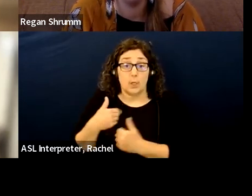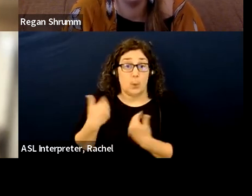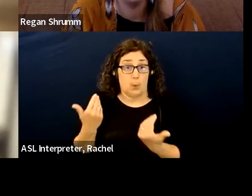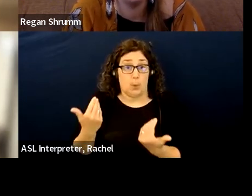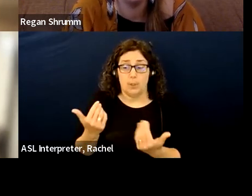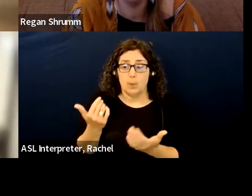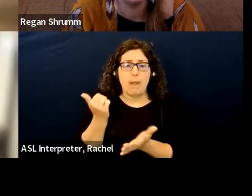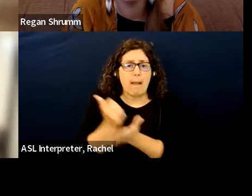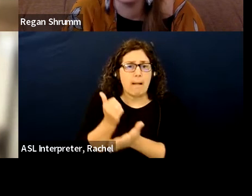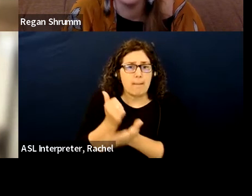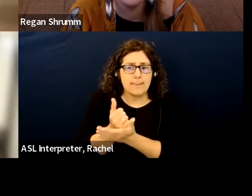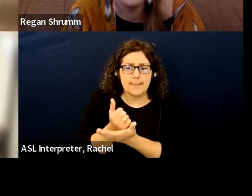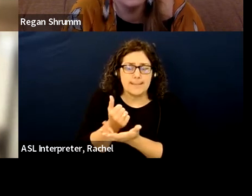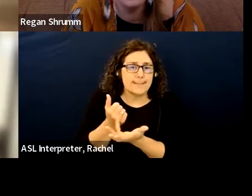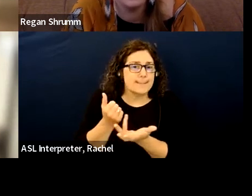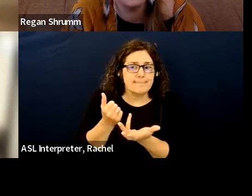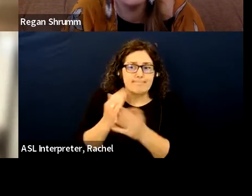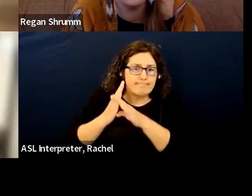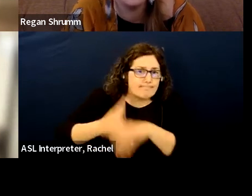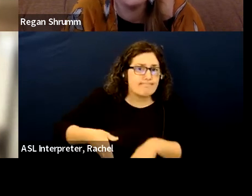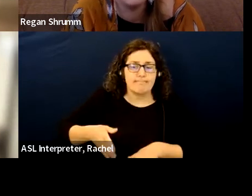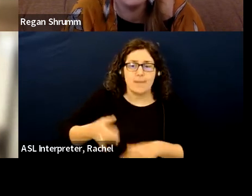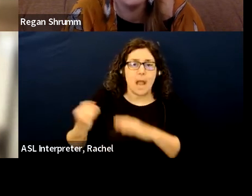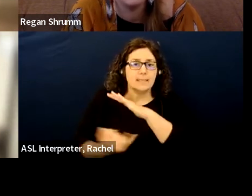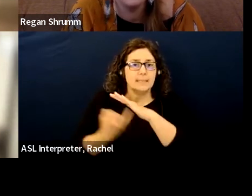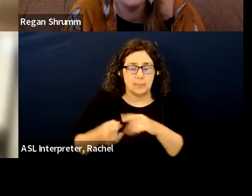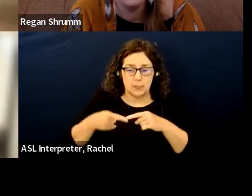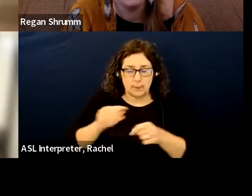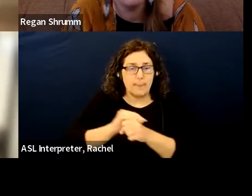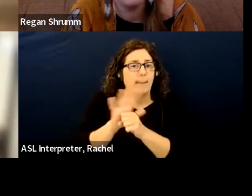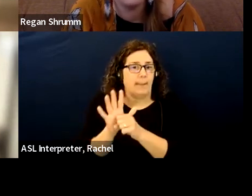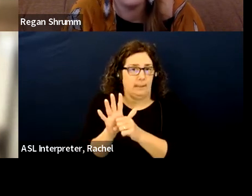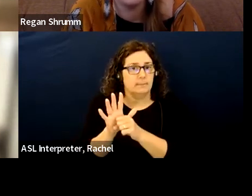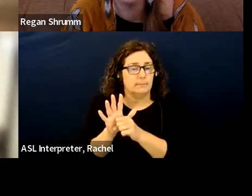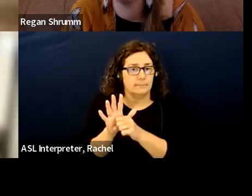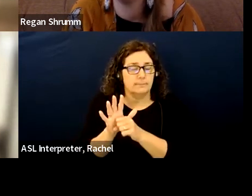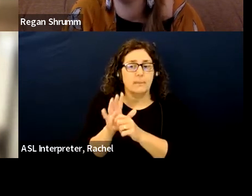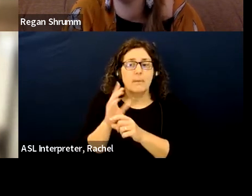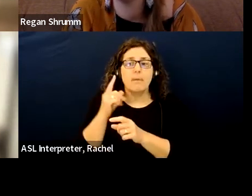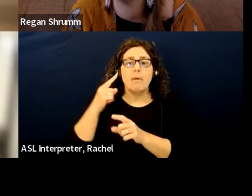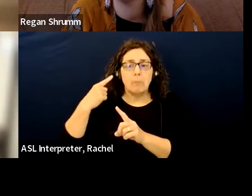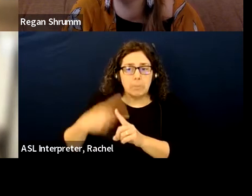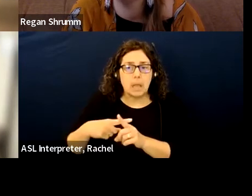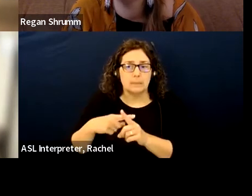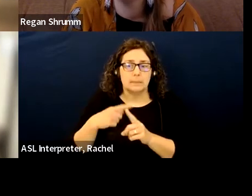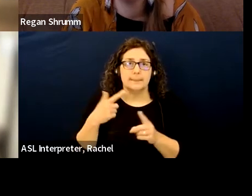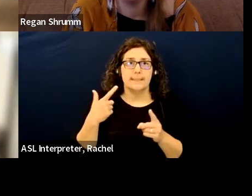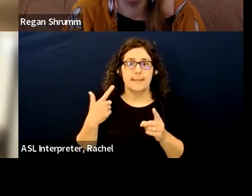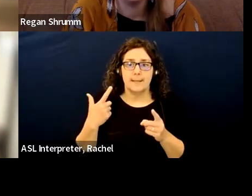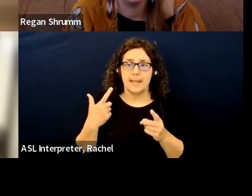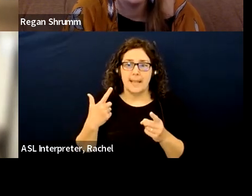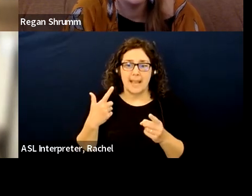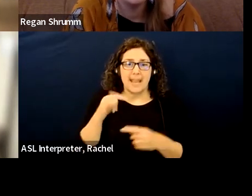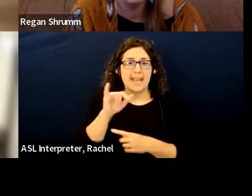fight isolation during the pandemic, as well as creating these